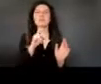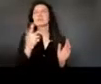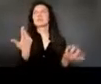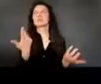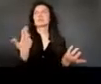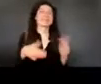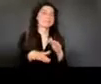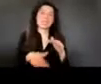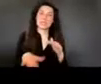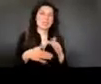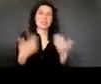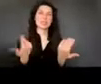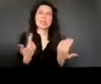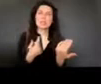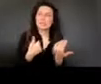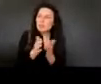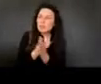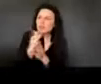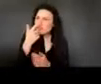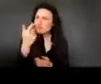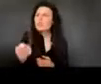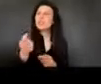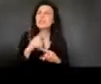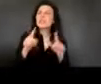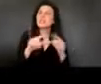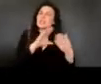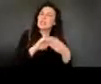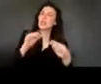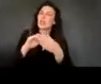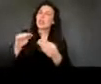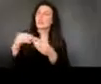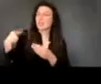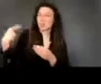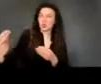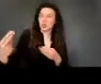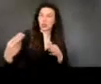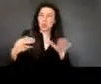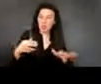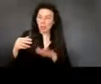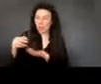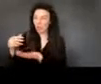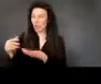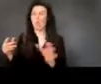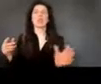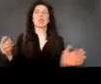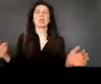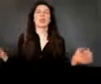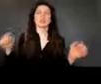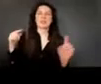in kind of competing narratives and histories that coalesce around objects and sites and